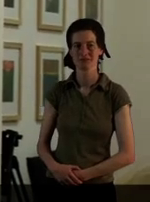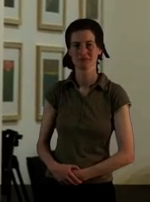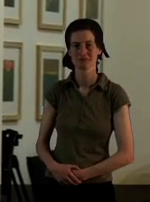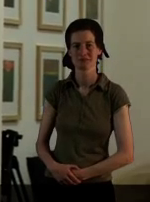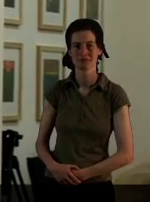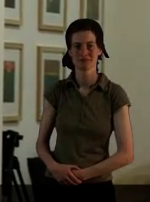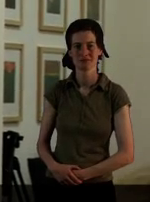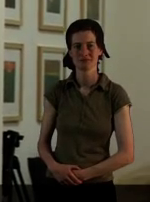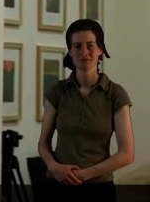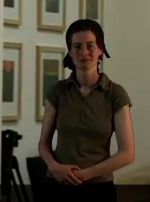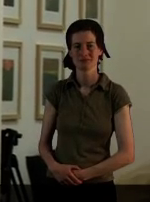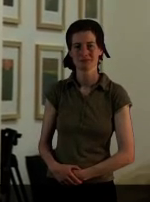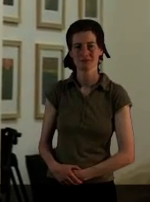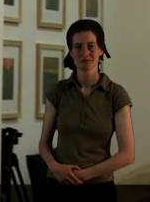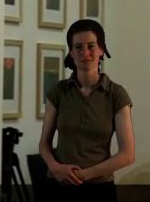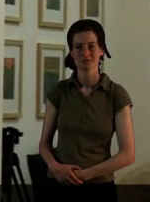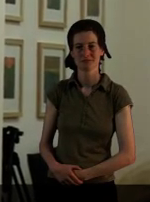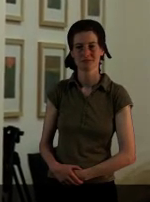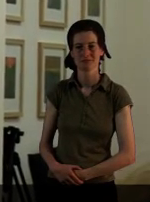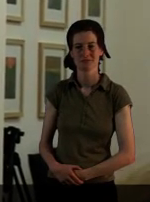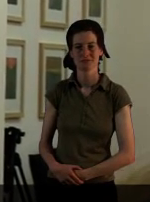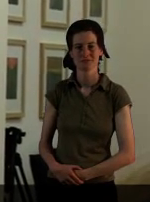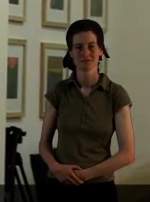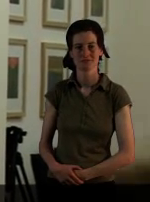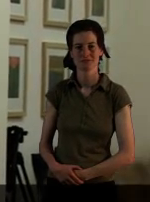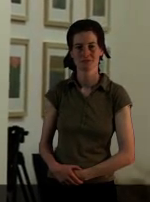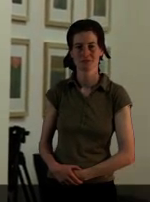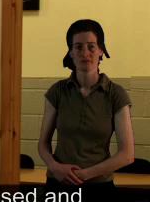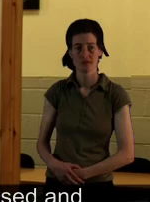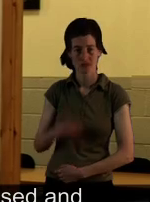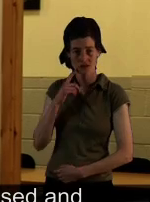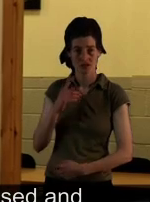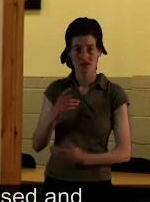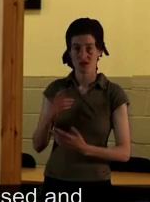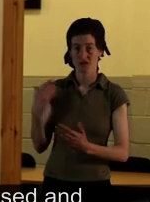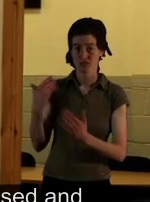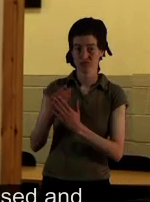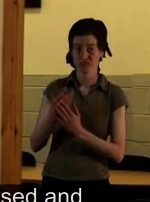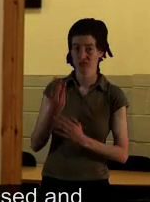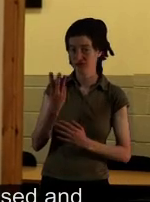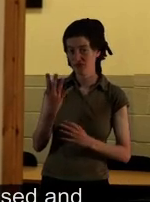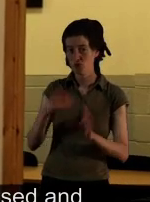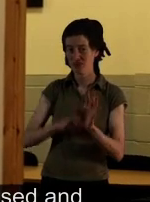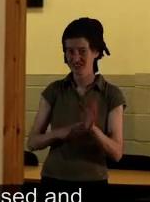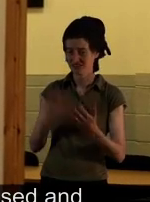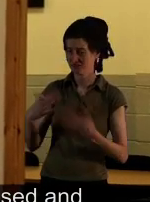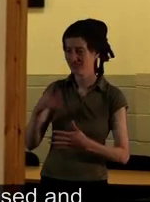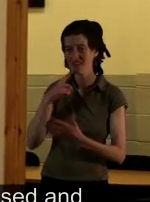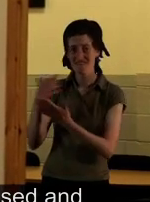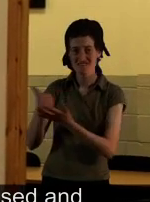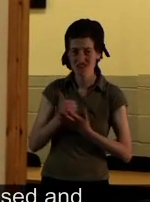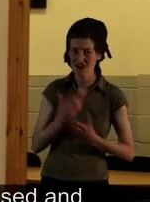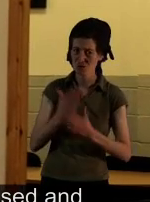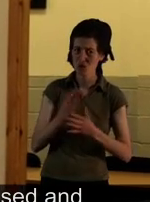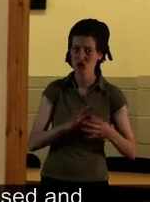that do similar work to ourselves. I think working together has been